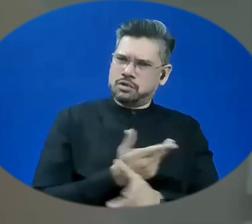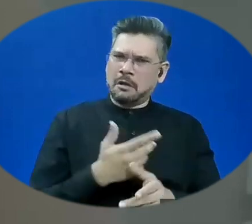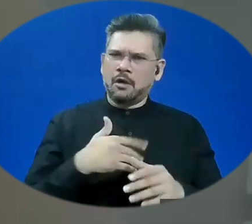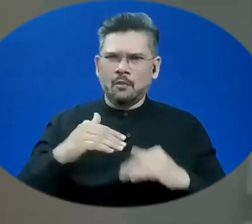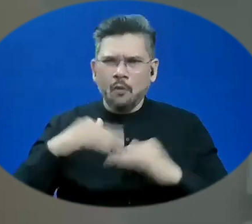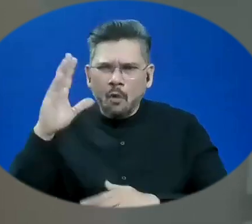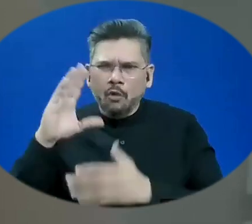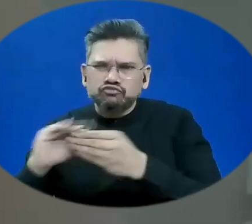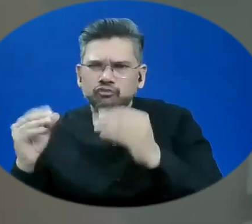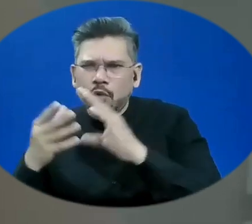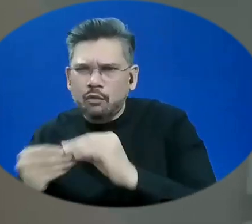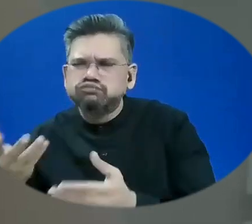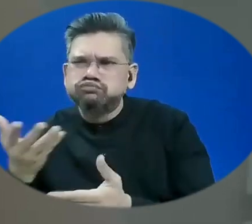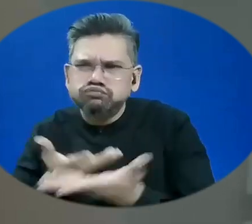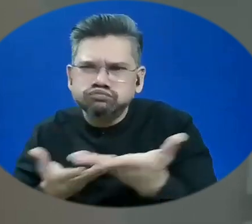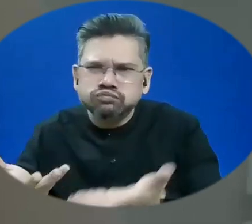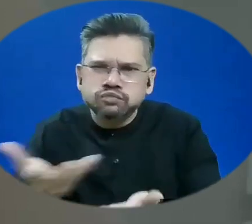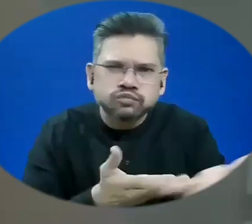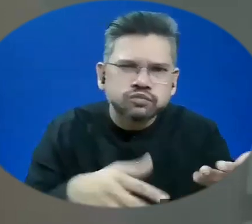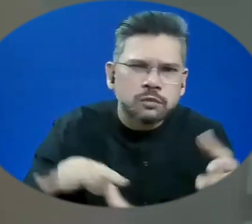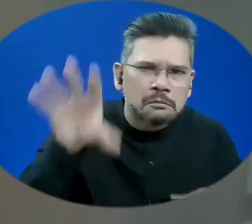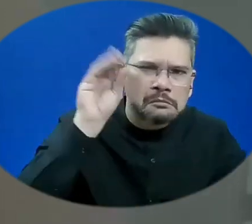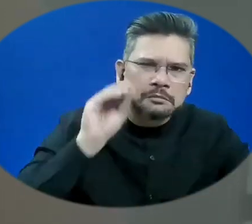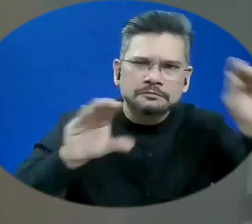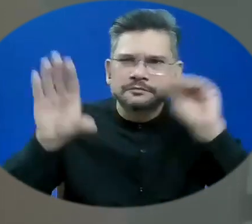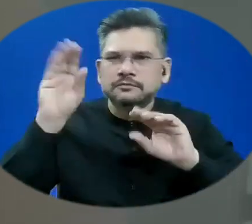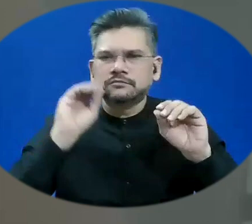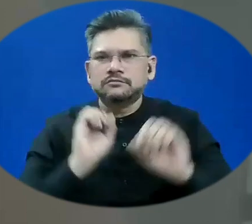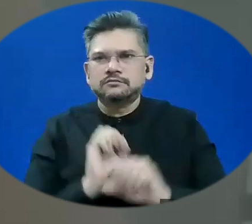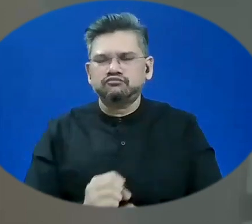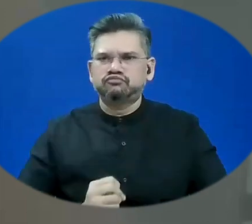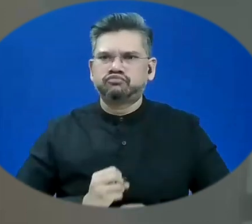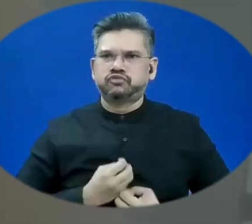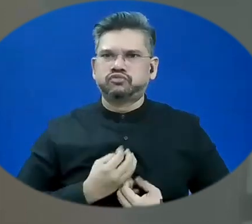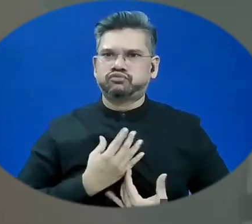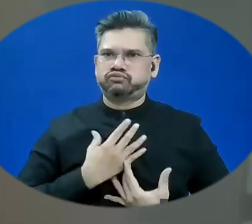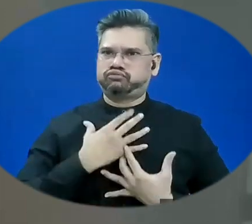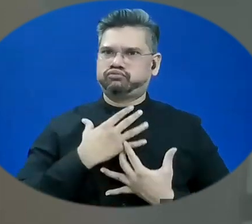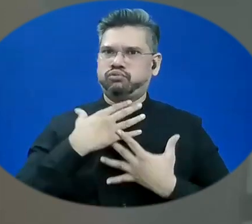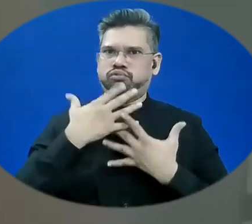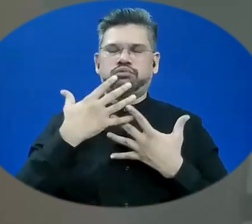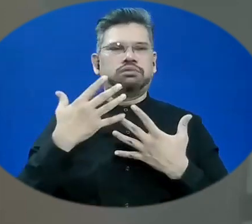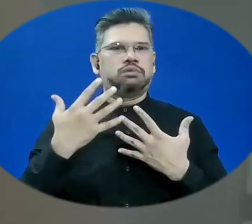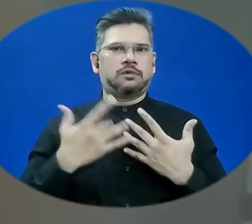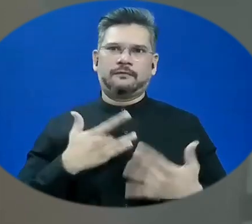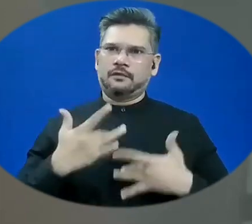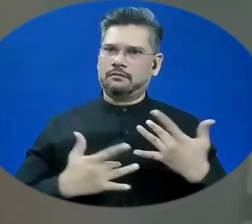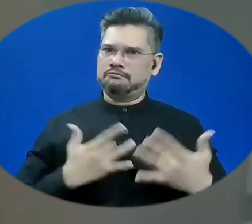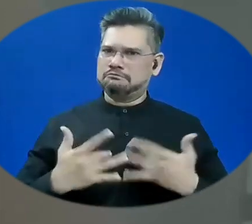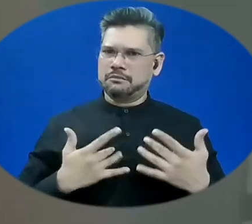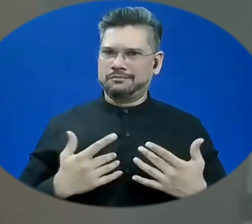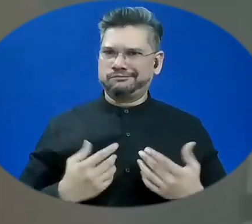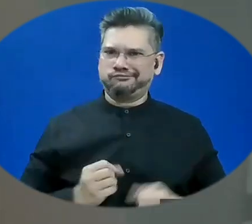ideas. And this has really inspired me. The opportunity to